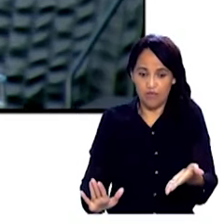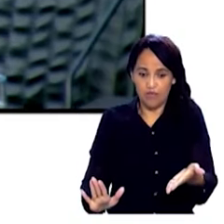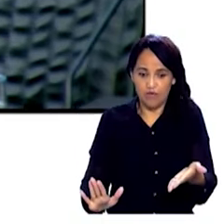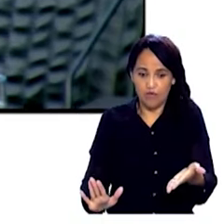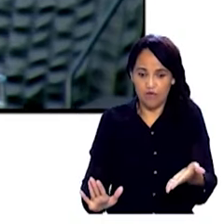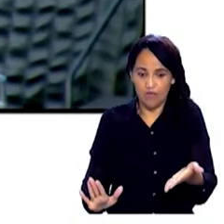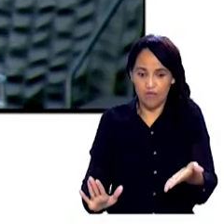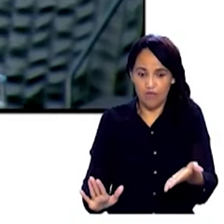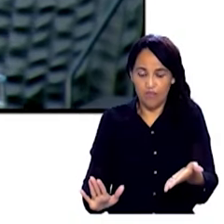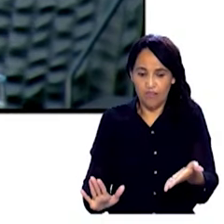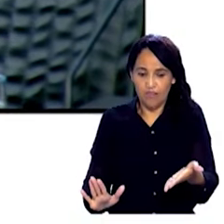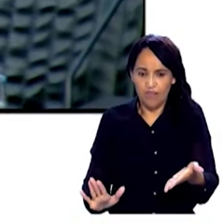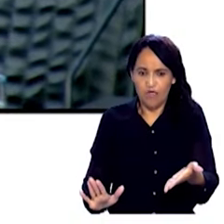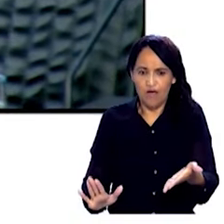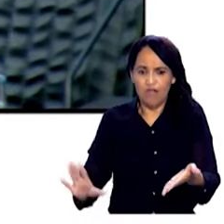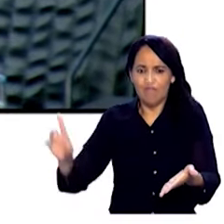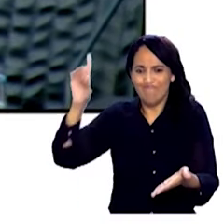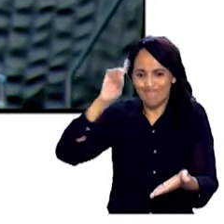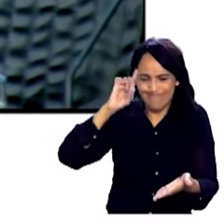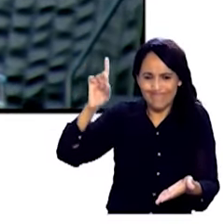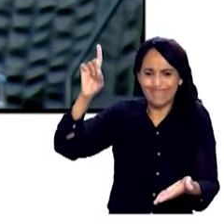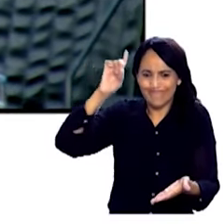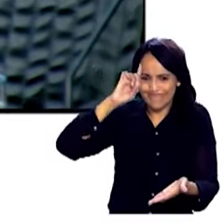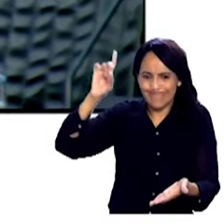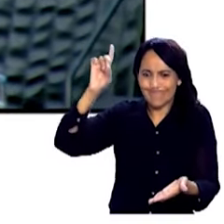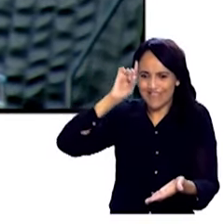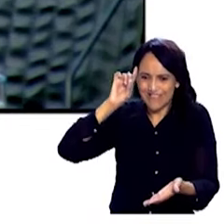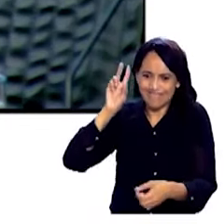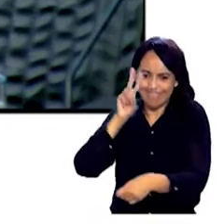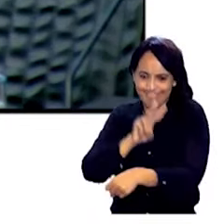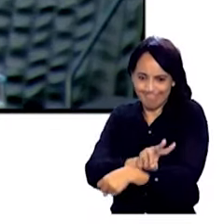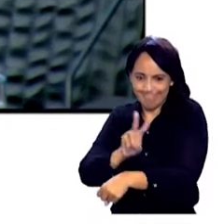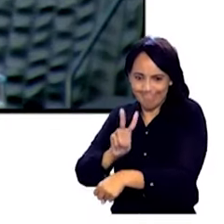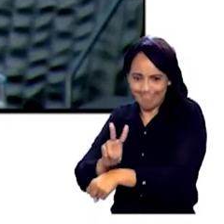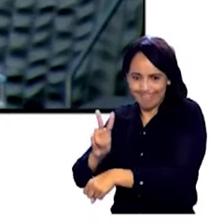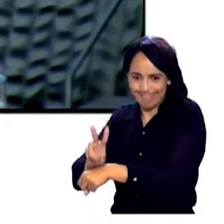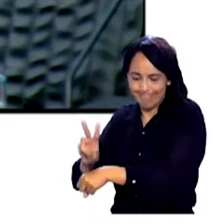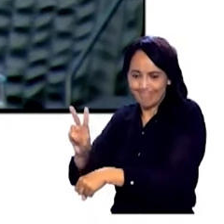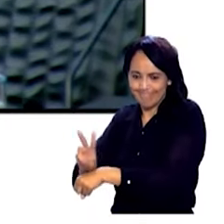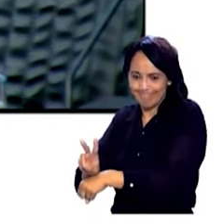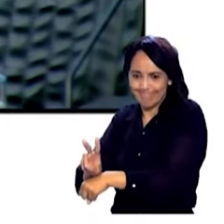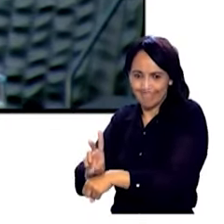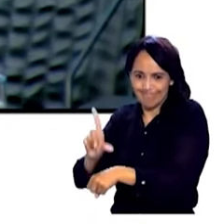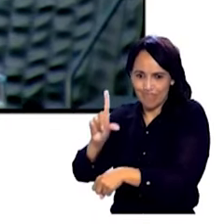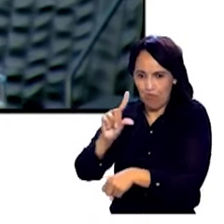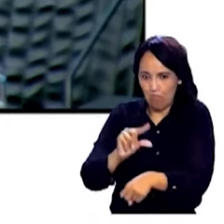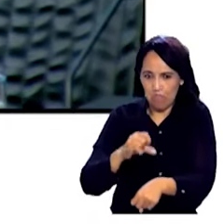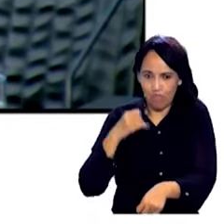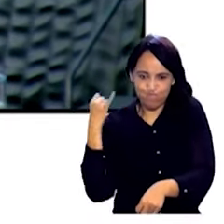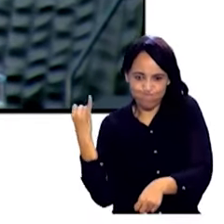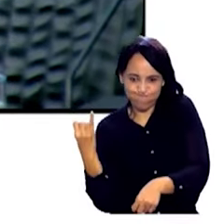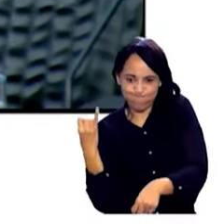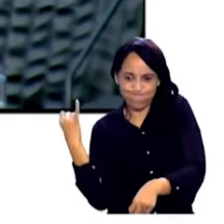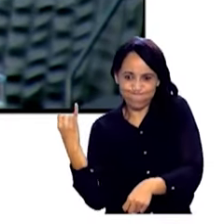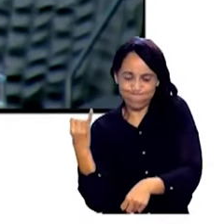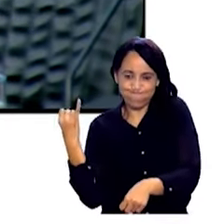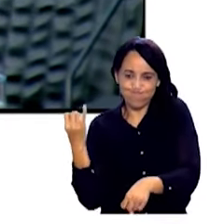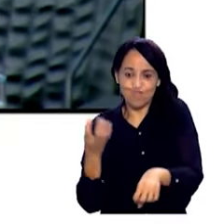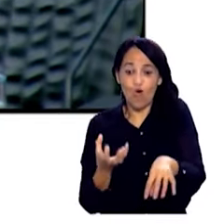questions of Law Over the next several decad cong grad decreased the Court mandatory